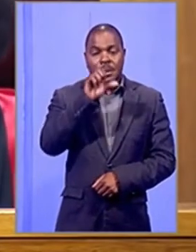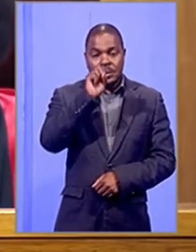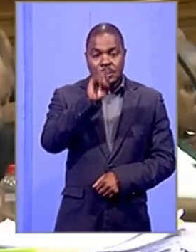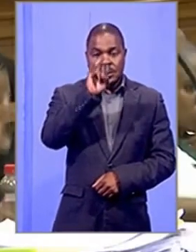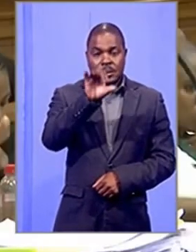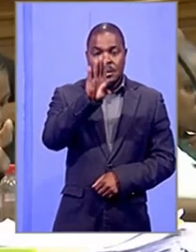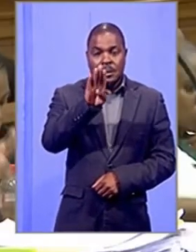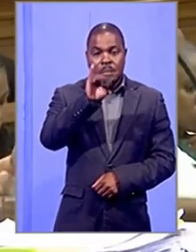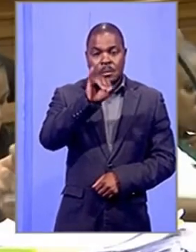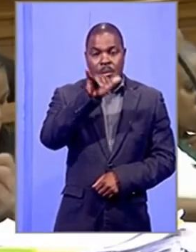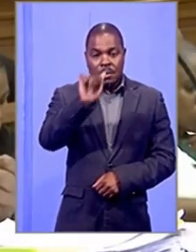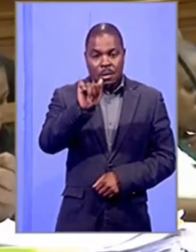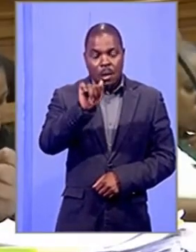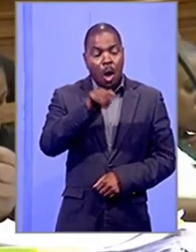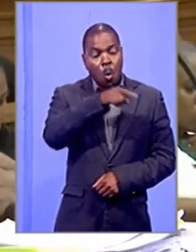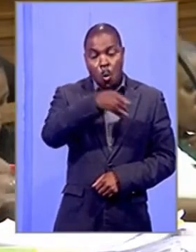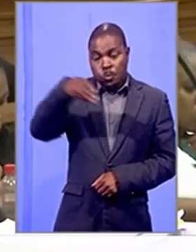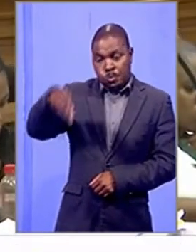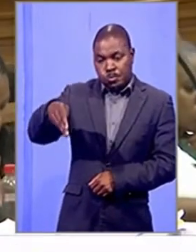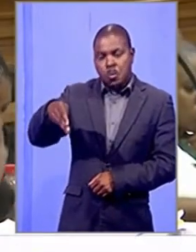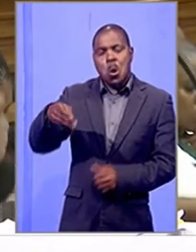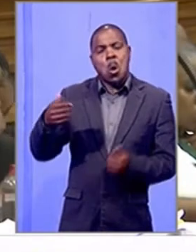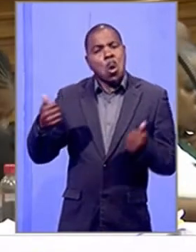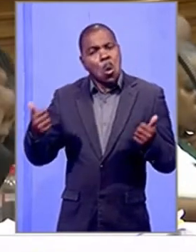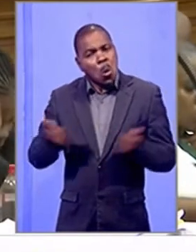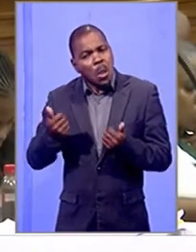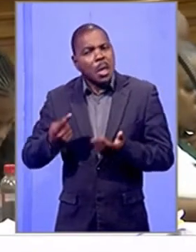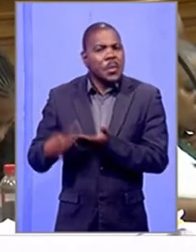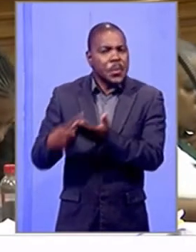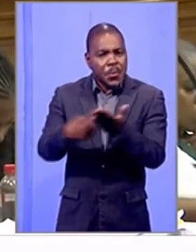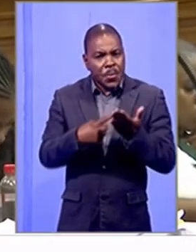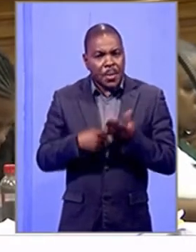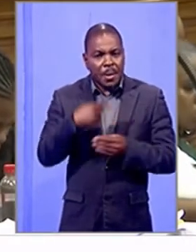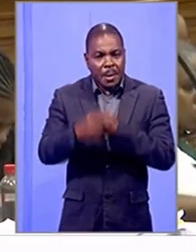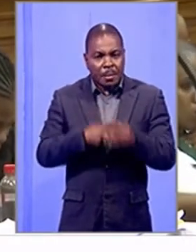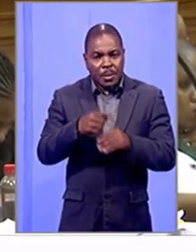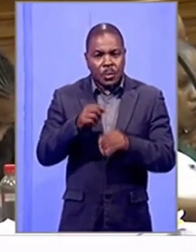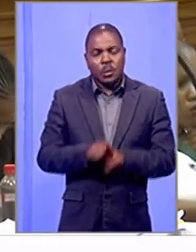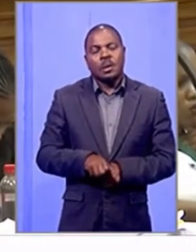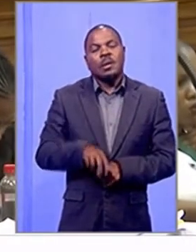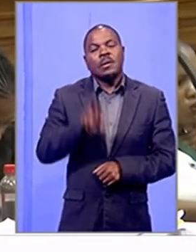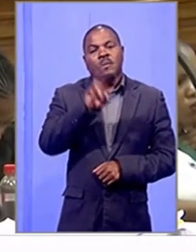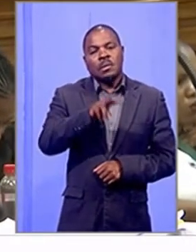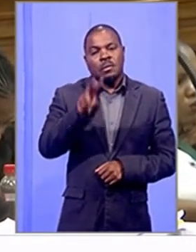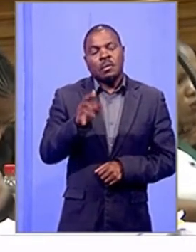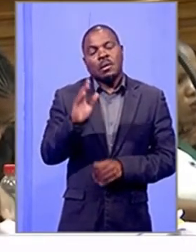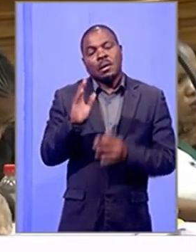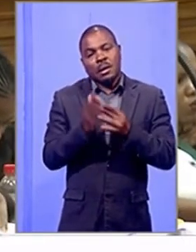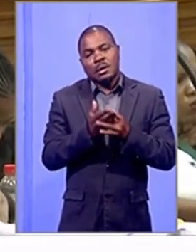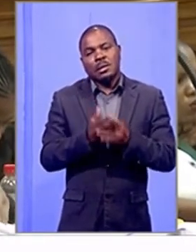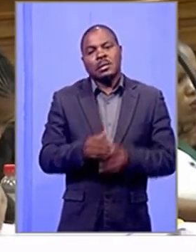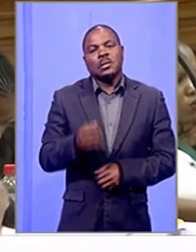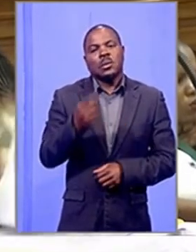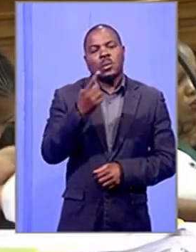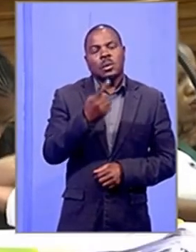was already a discussion about First Lawrence Case 375, one of